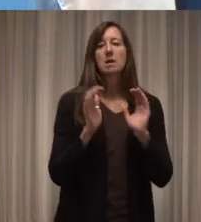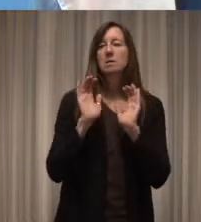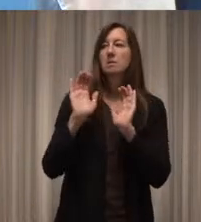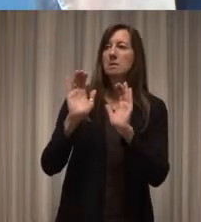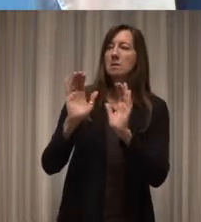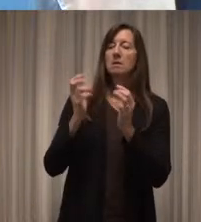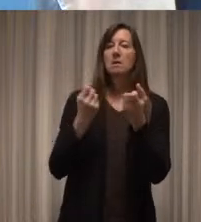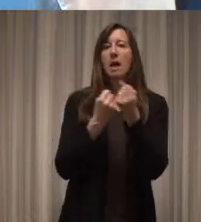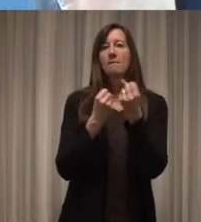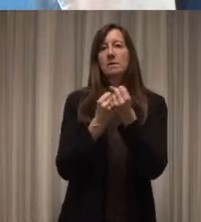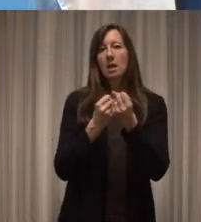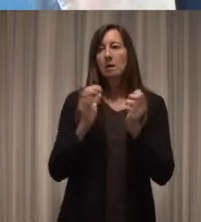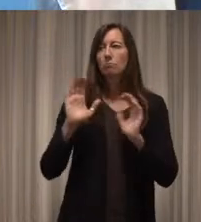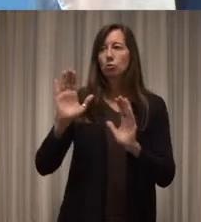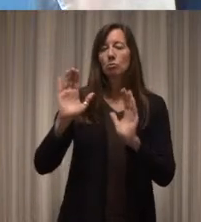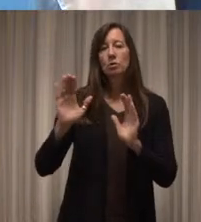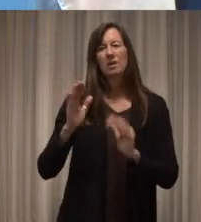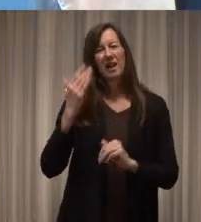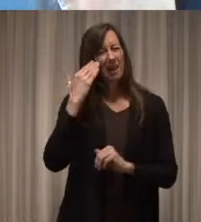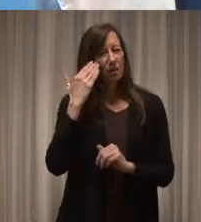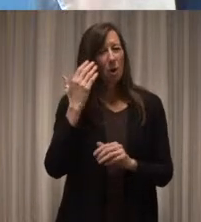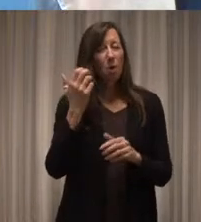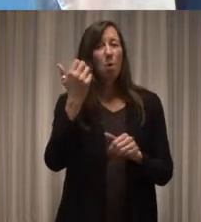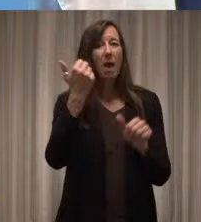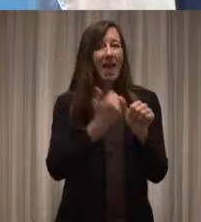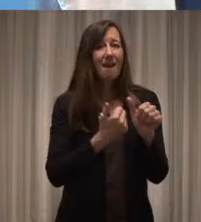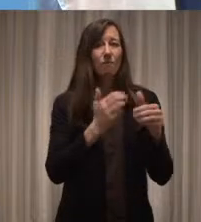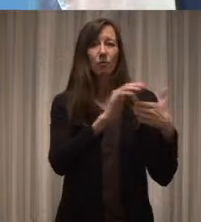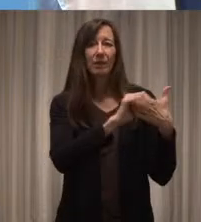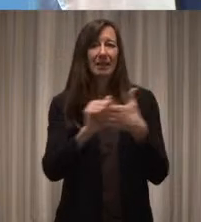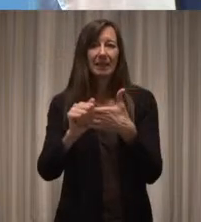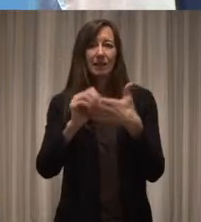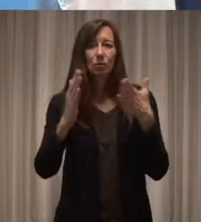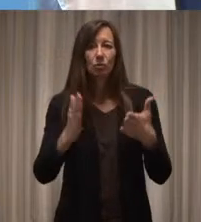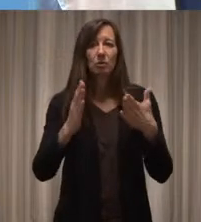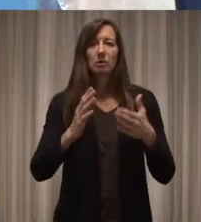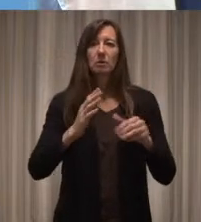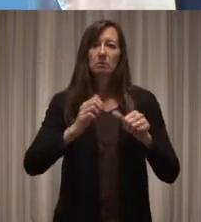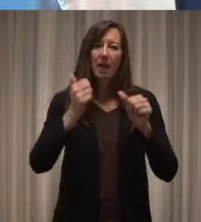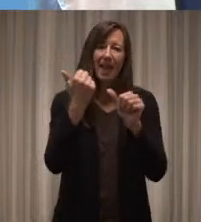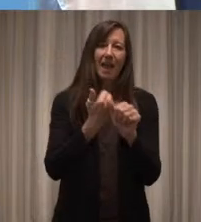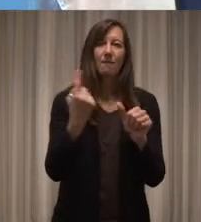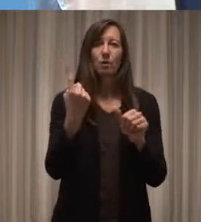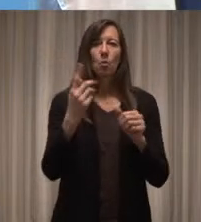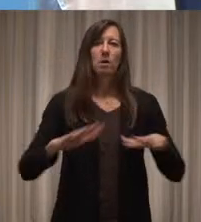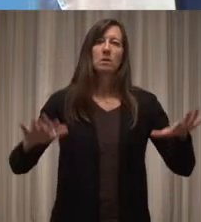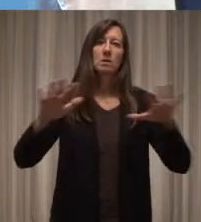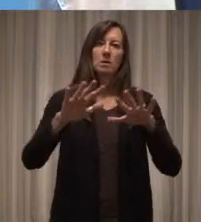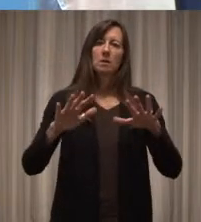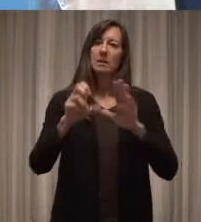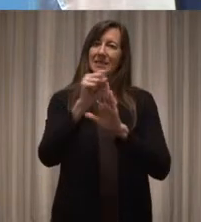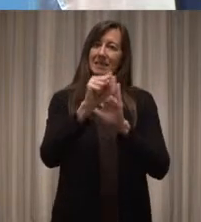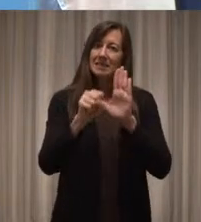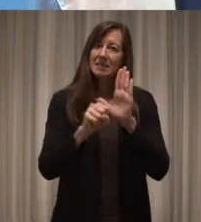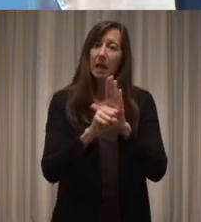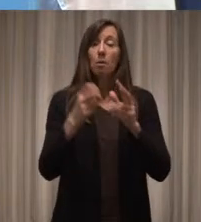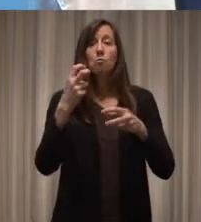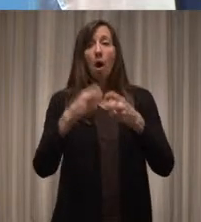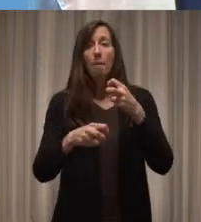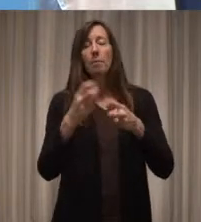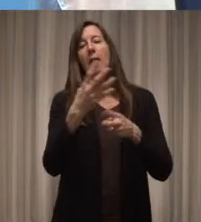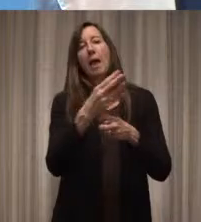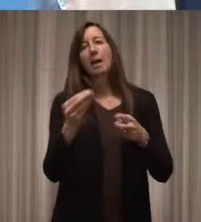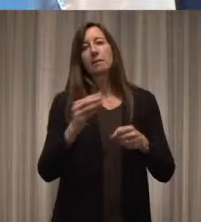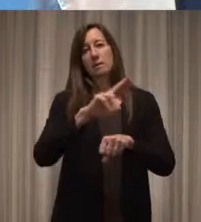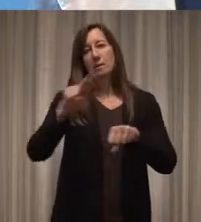get us more, as I know every leader in every place is, because this is a statewide problem and a national problem, and hopefully it